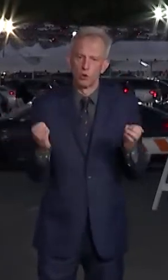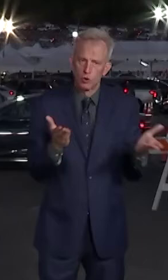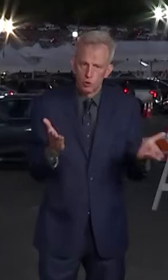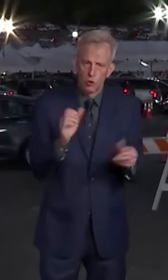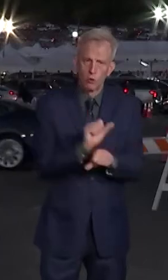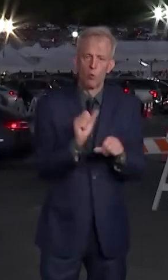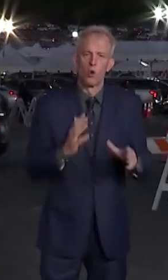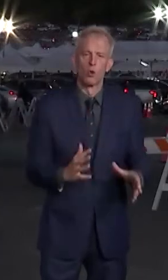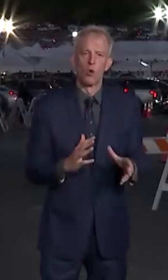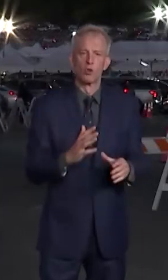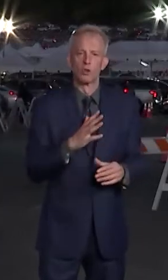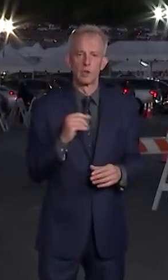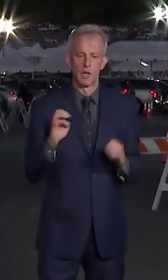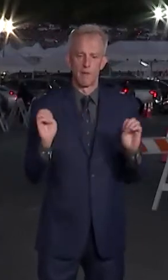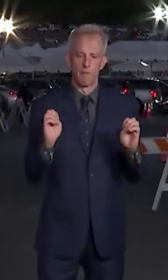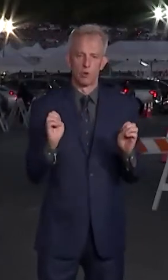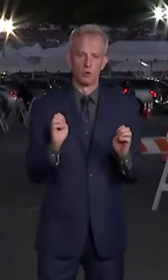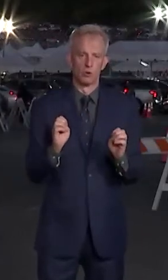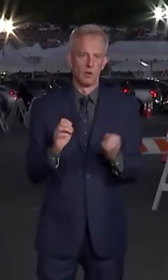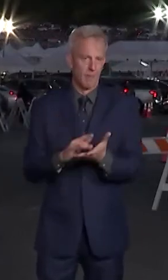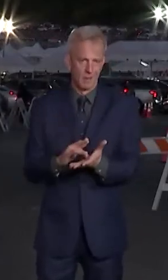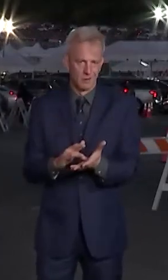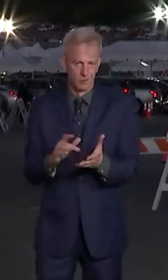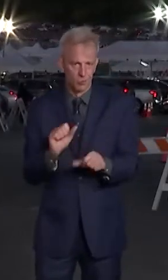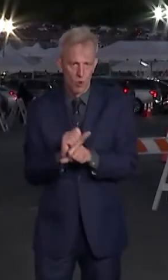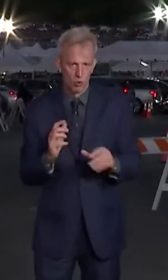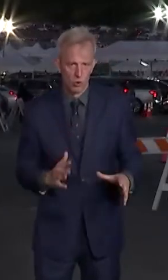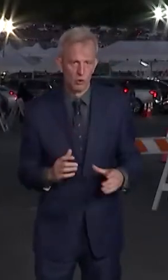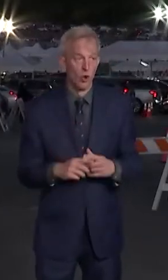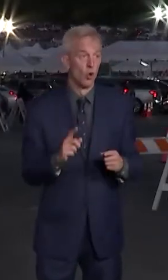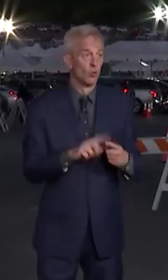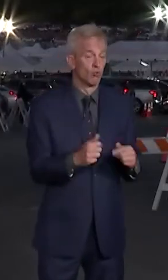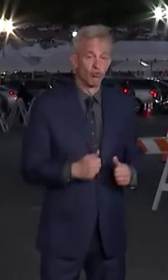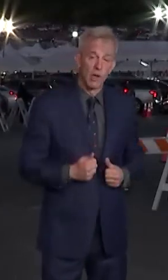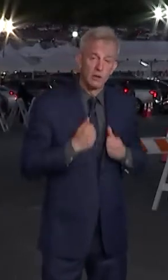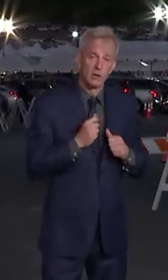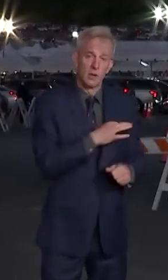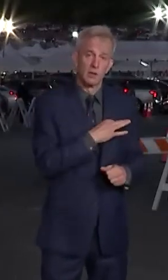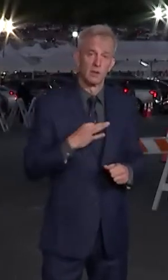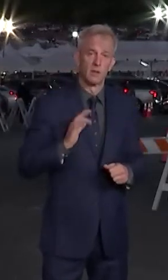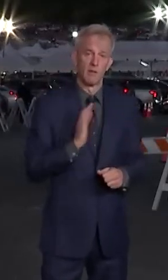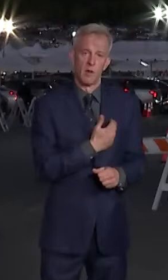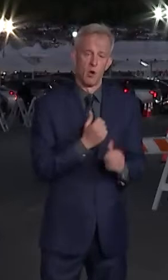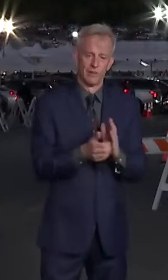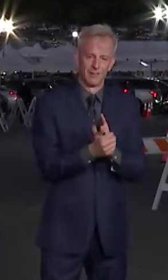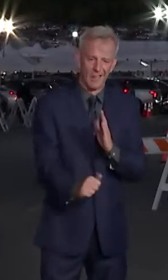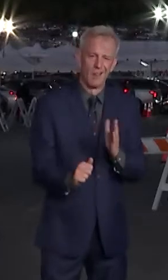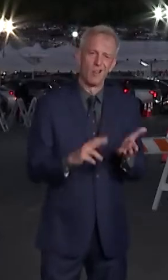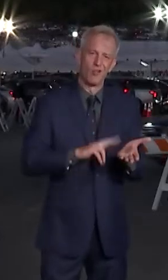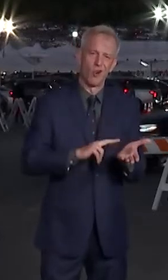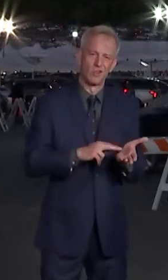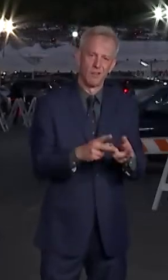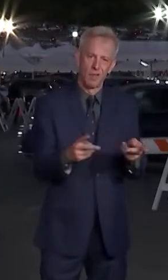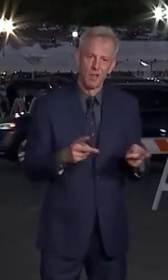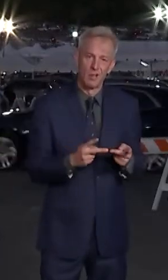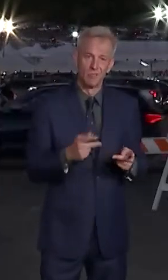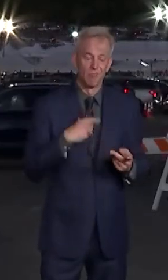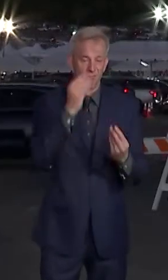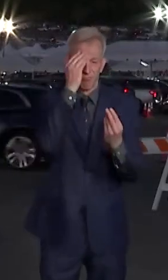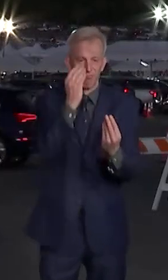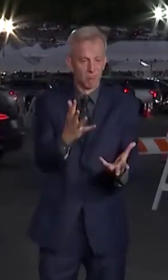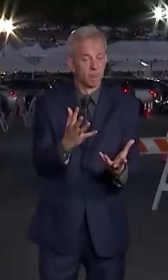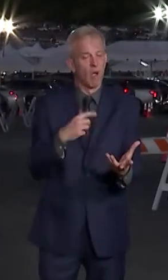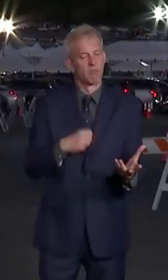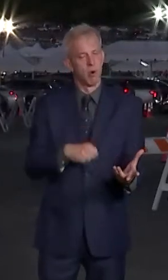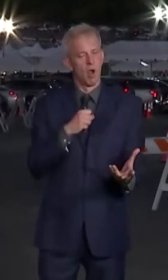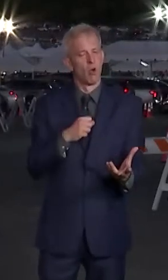service workers, and emergency workers, to residents and staff of our skilled nursing facilities, and I'm proud to say, as of